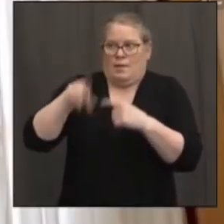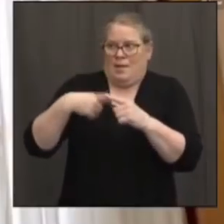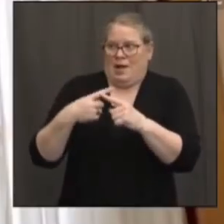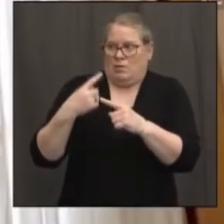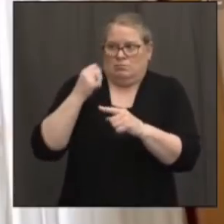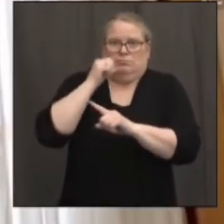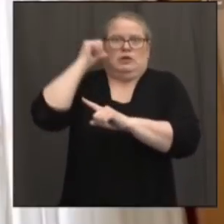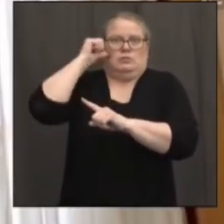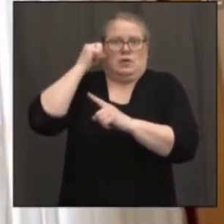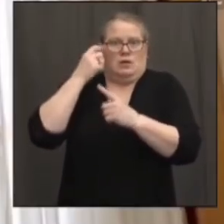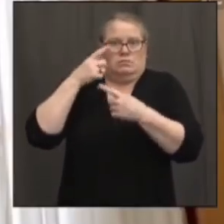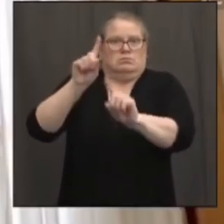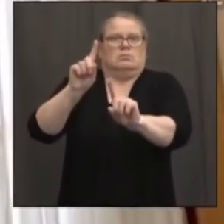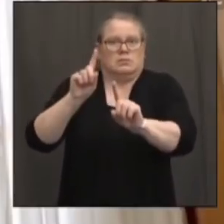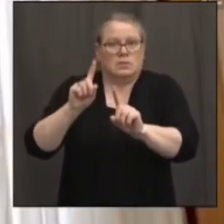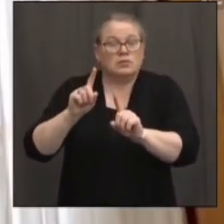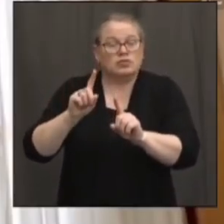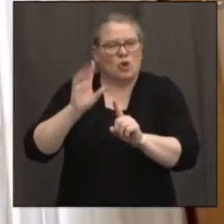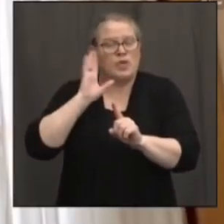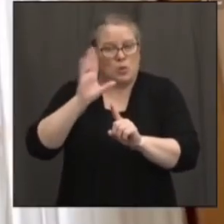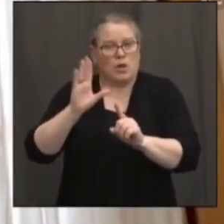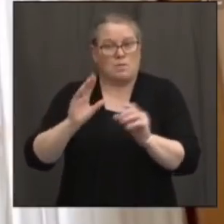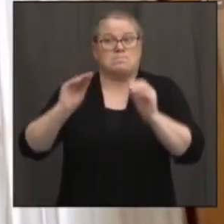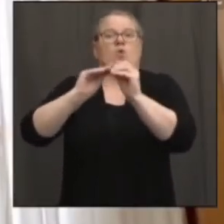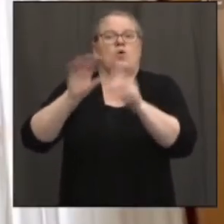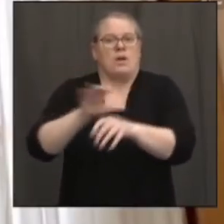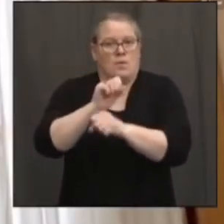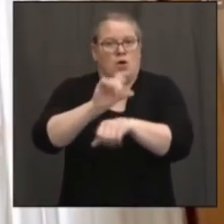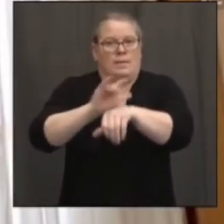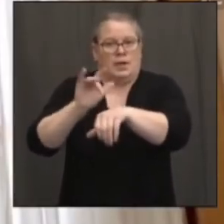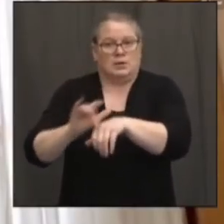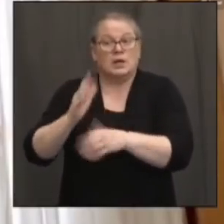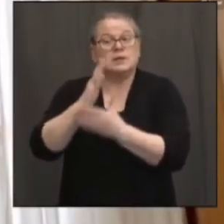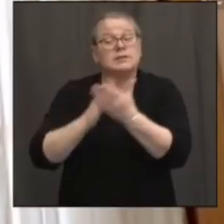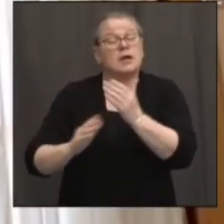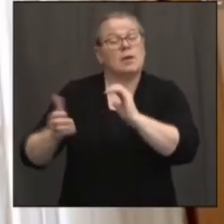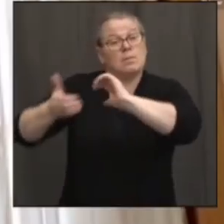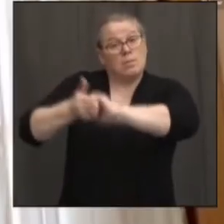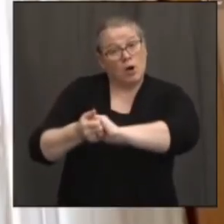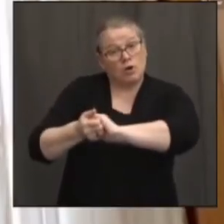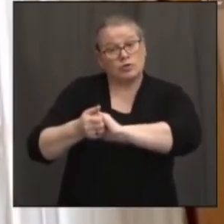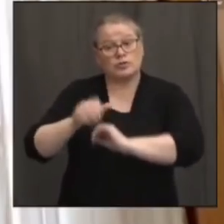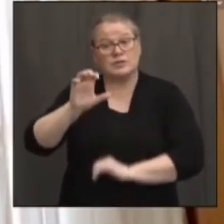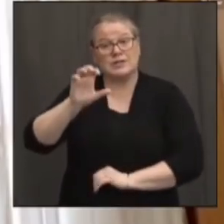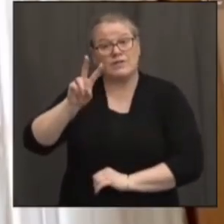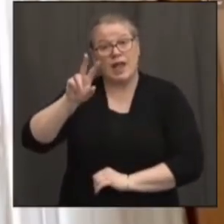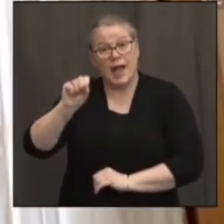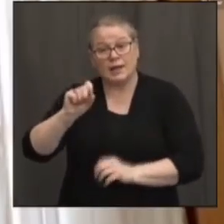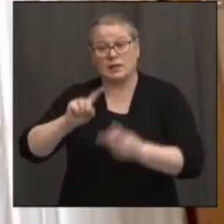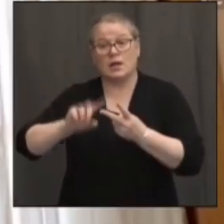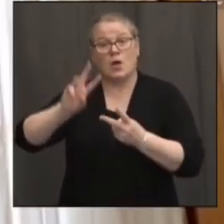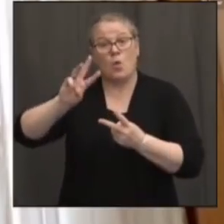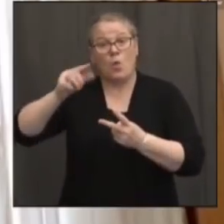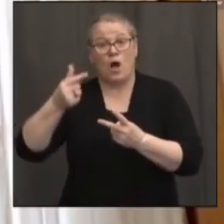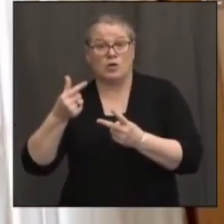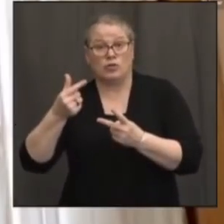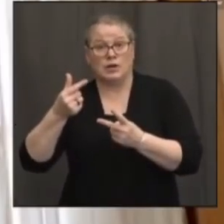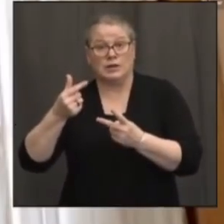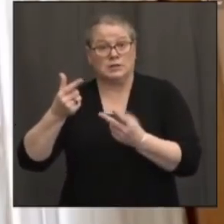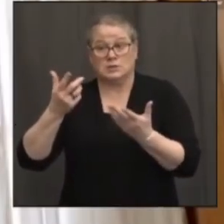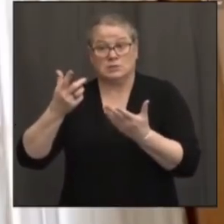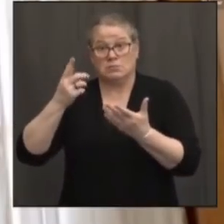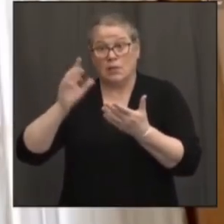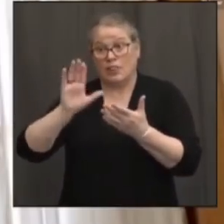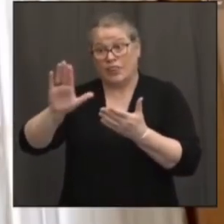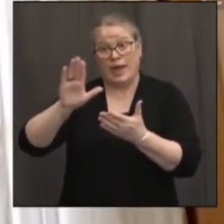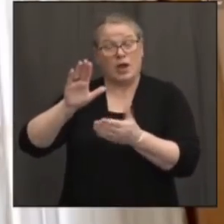weeks. Some of our other provider partners, like our pharmacy partners, CVS and Walgreens, they don't find out what they're going to get until the next week. So